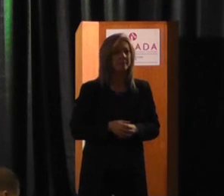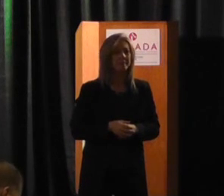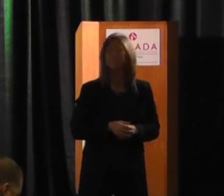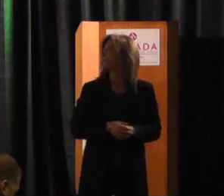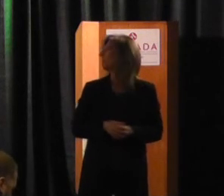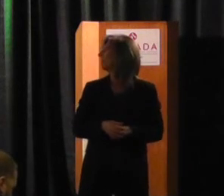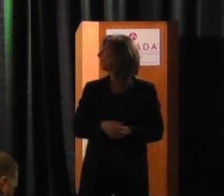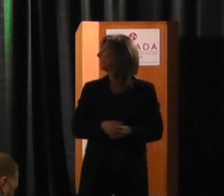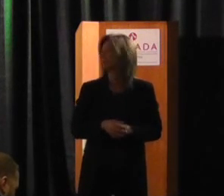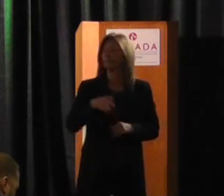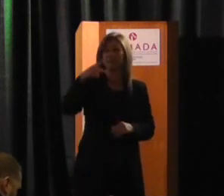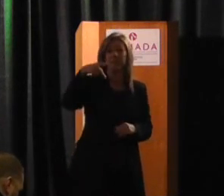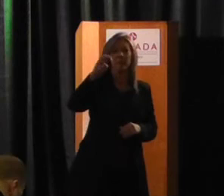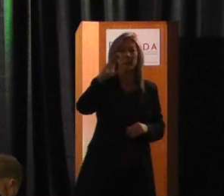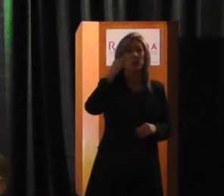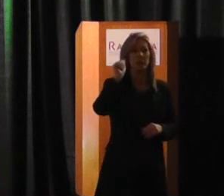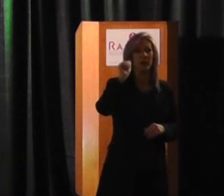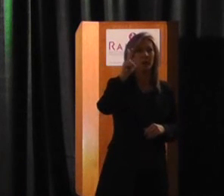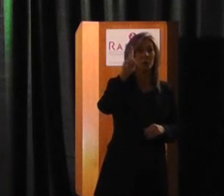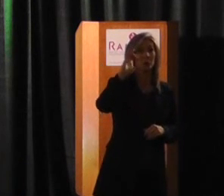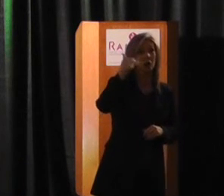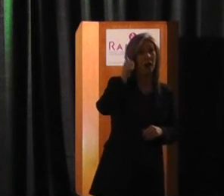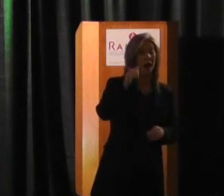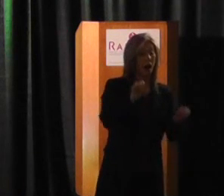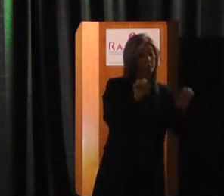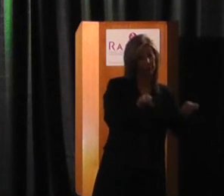Awesome. Pecha Kucha Ability 3.